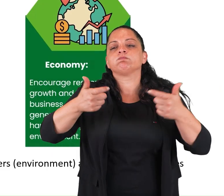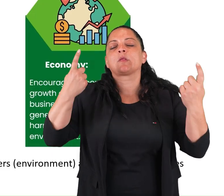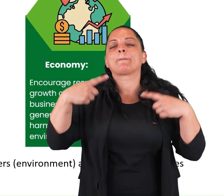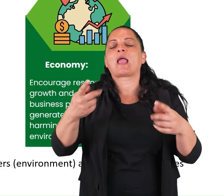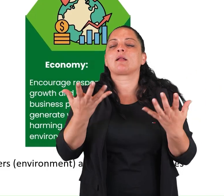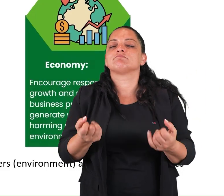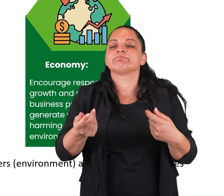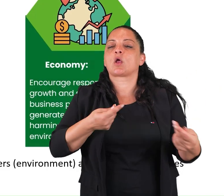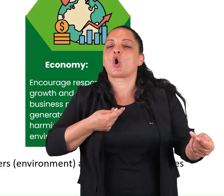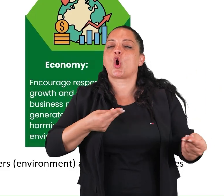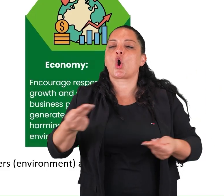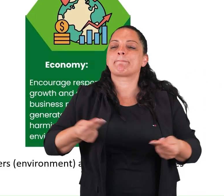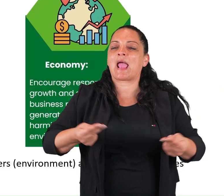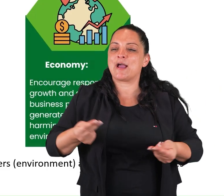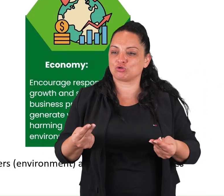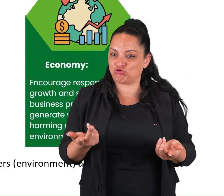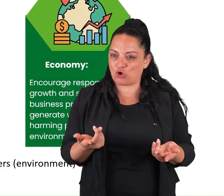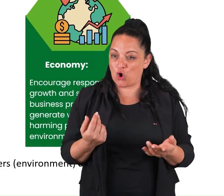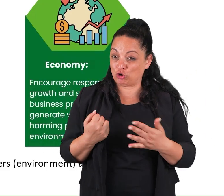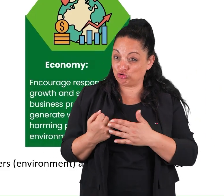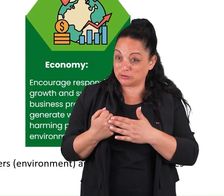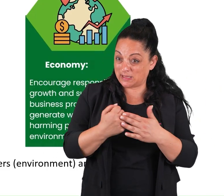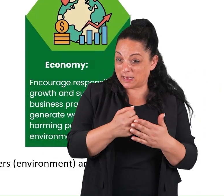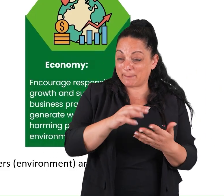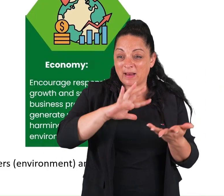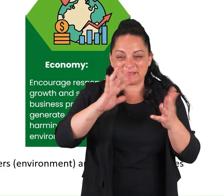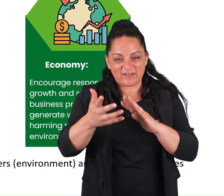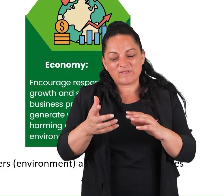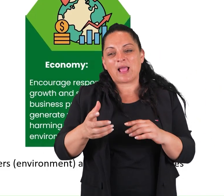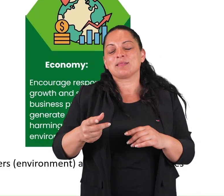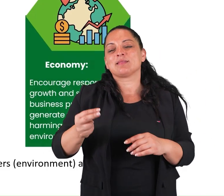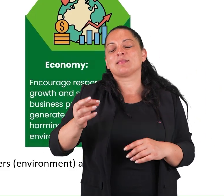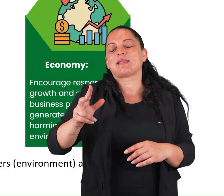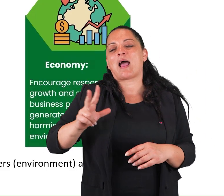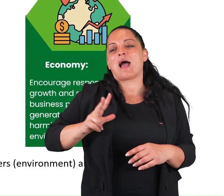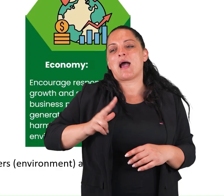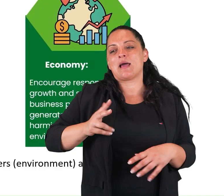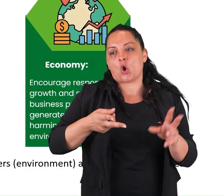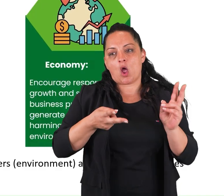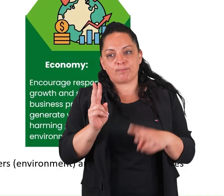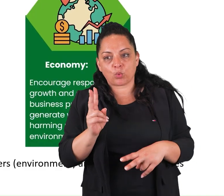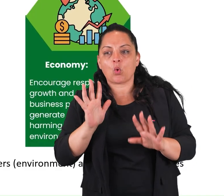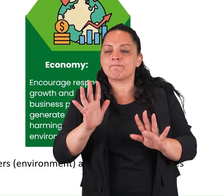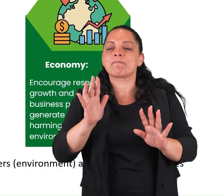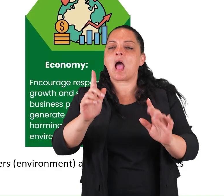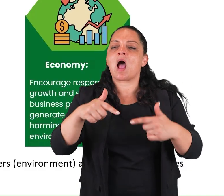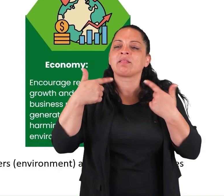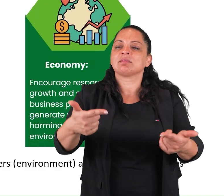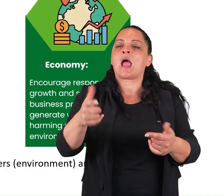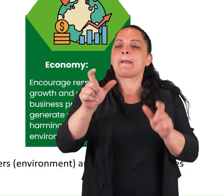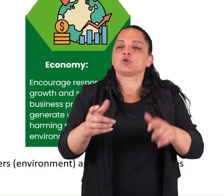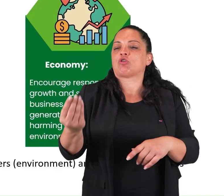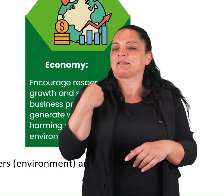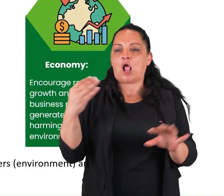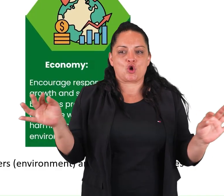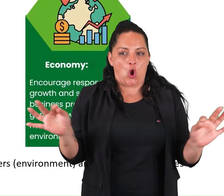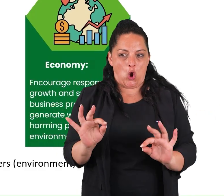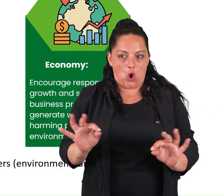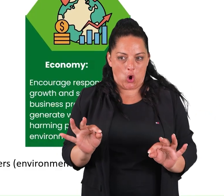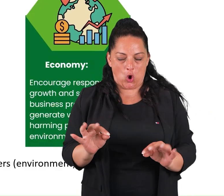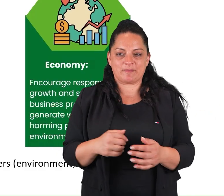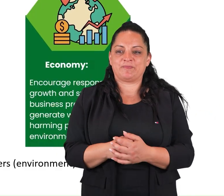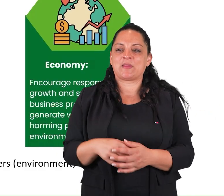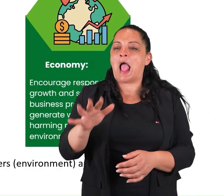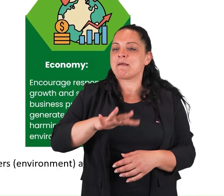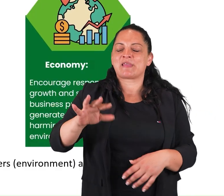growth and sustainable business practices that generate wealth without harming people or the environment. We have